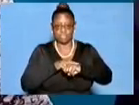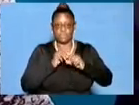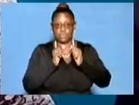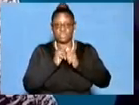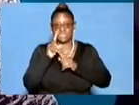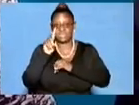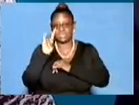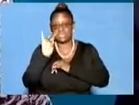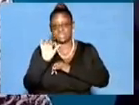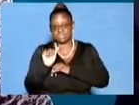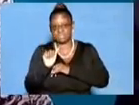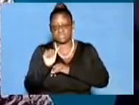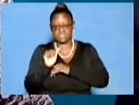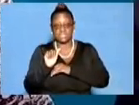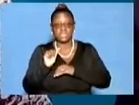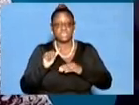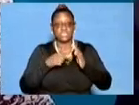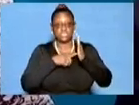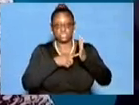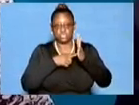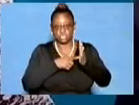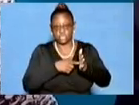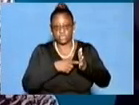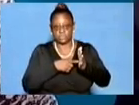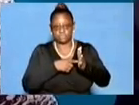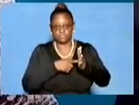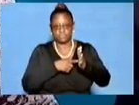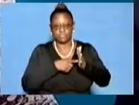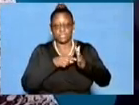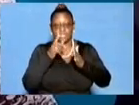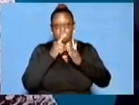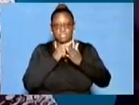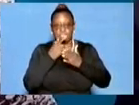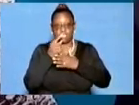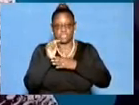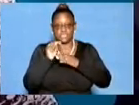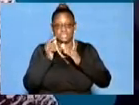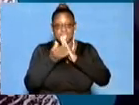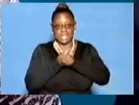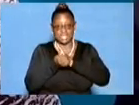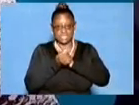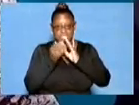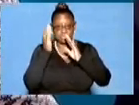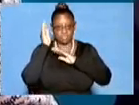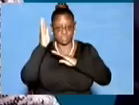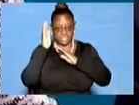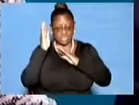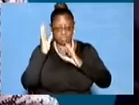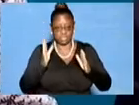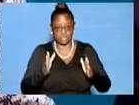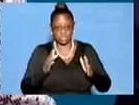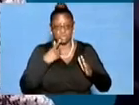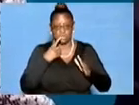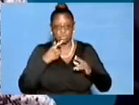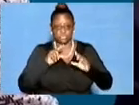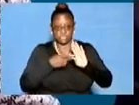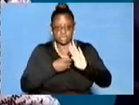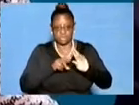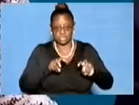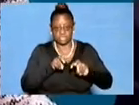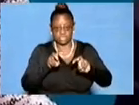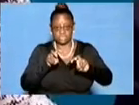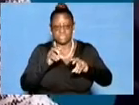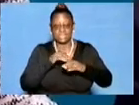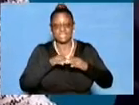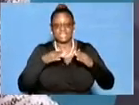Divas, is dedicated to showcasing the exceptional Bahamian talents who started their musical journey in